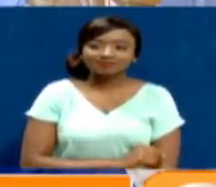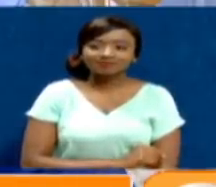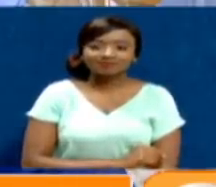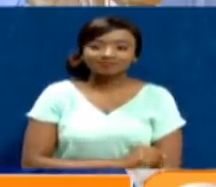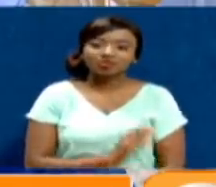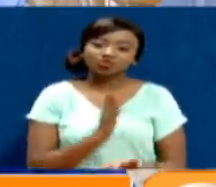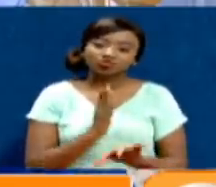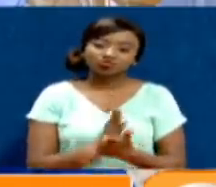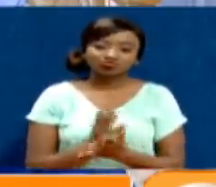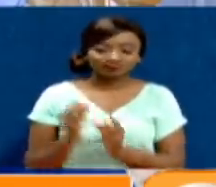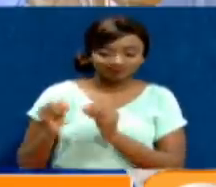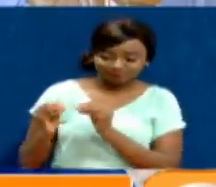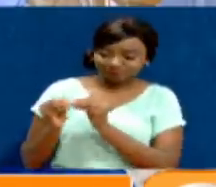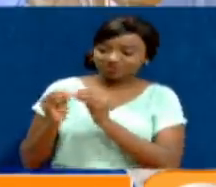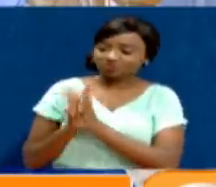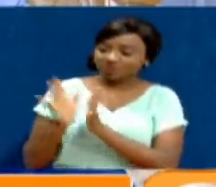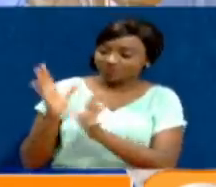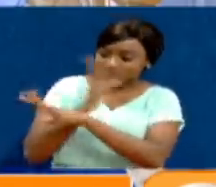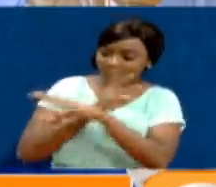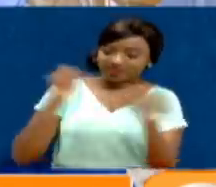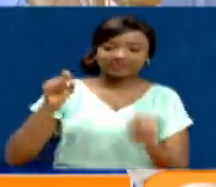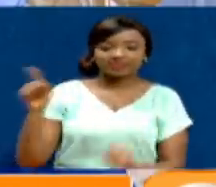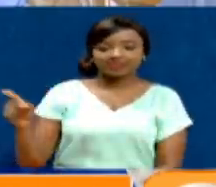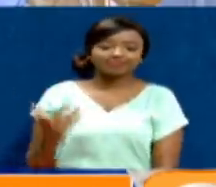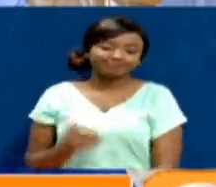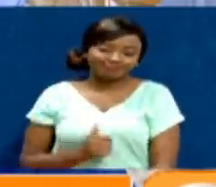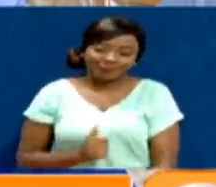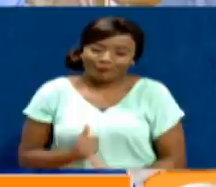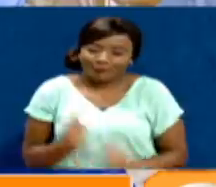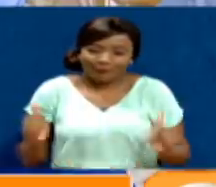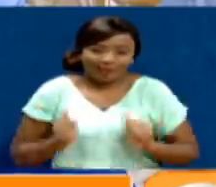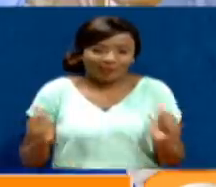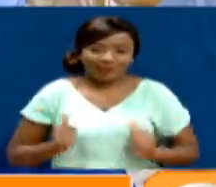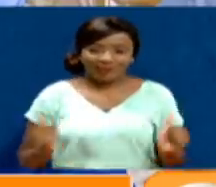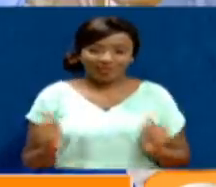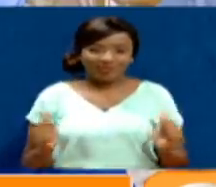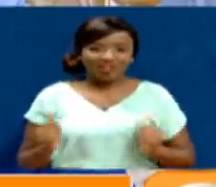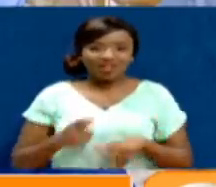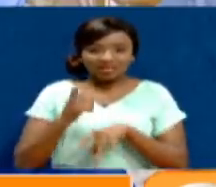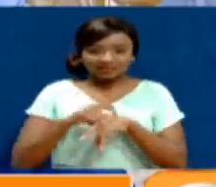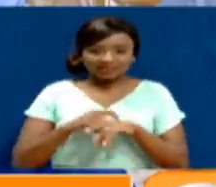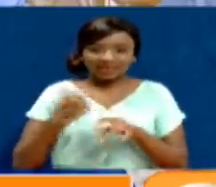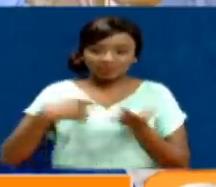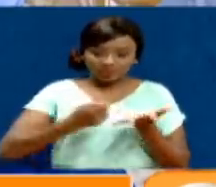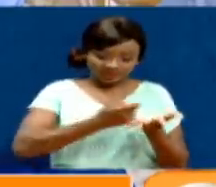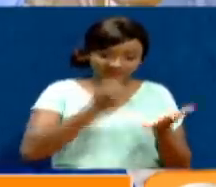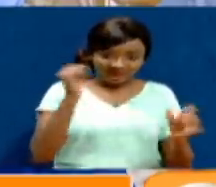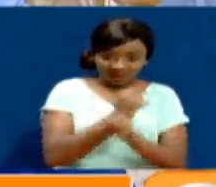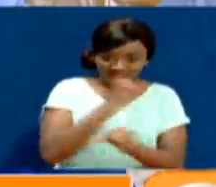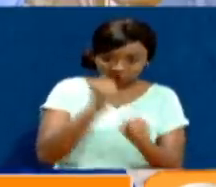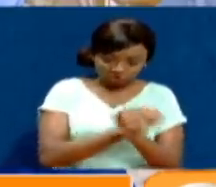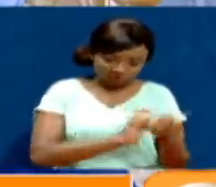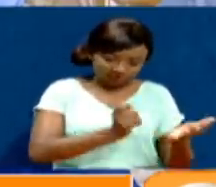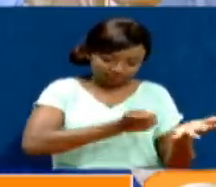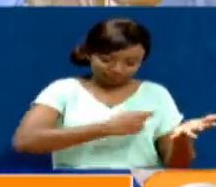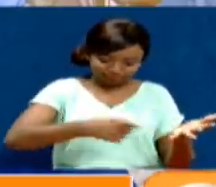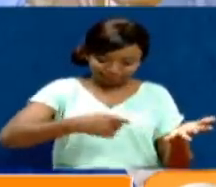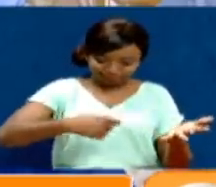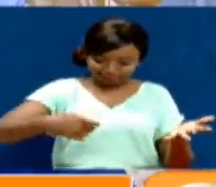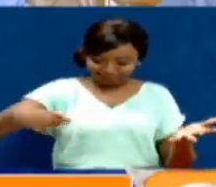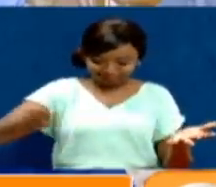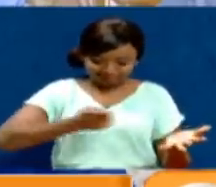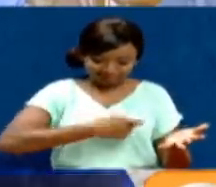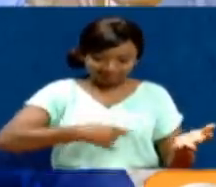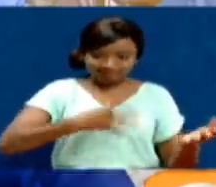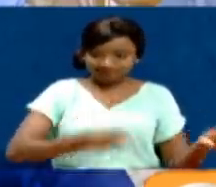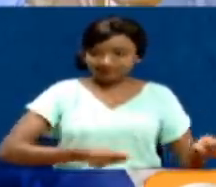We meant well with the President of the Republic of Kenya when we were executing the deed of transfer of functions, and we meant